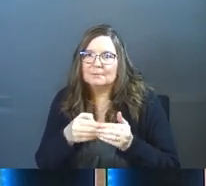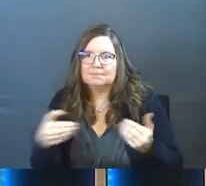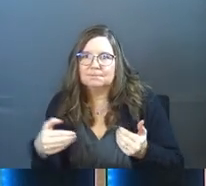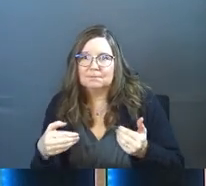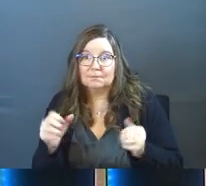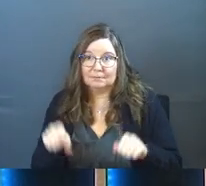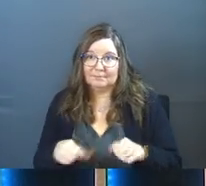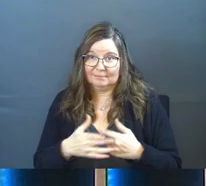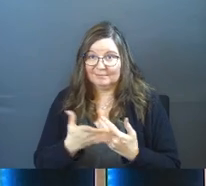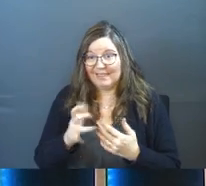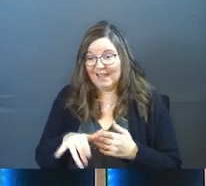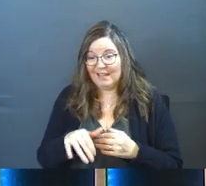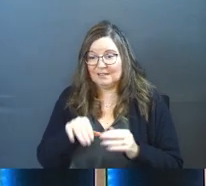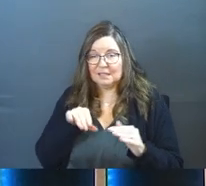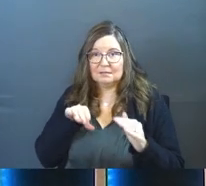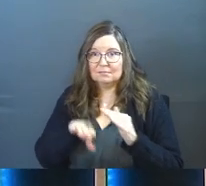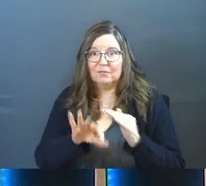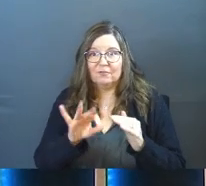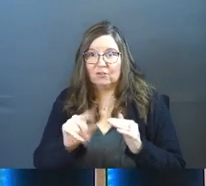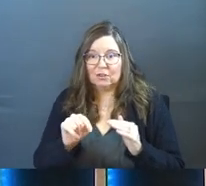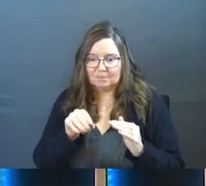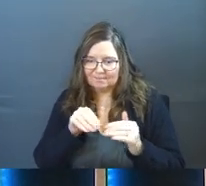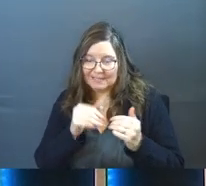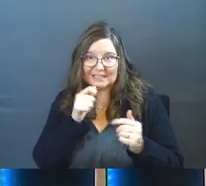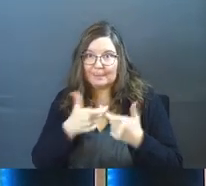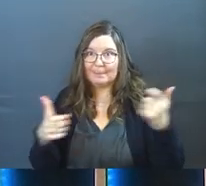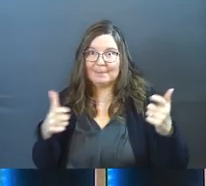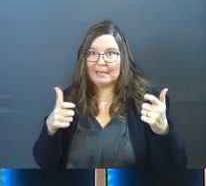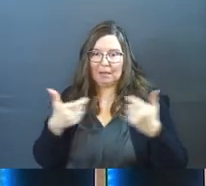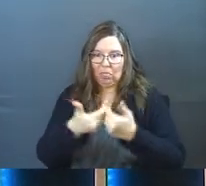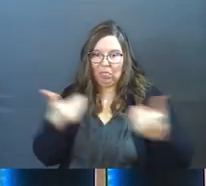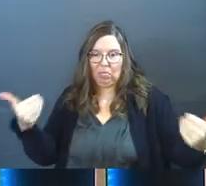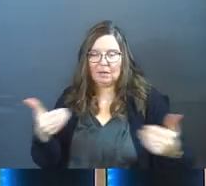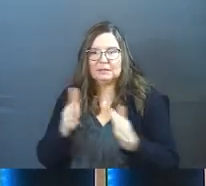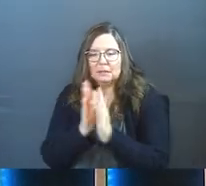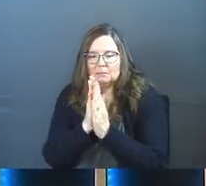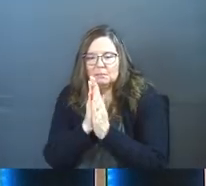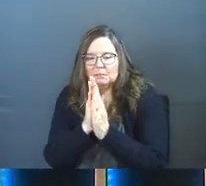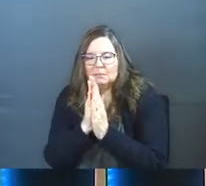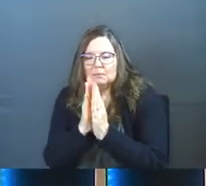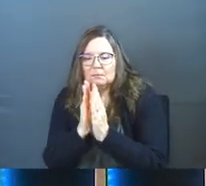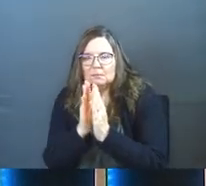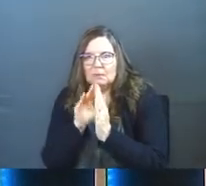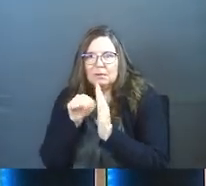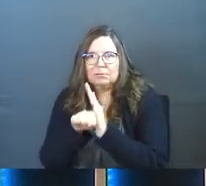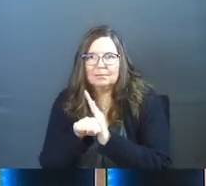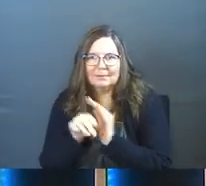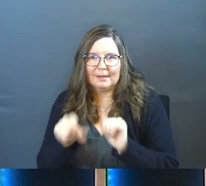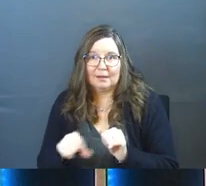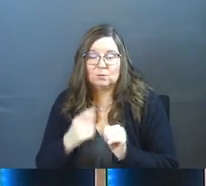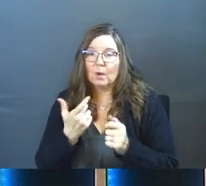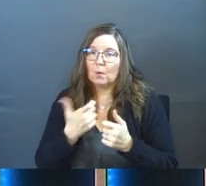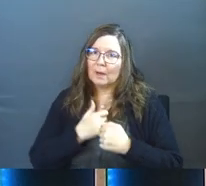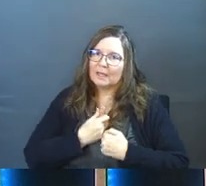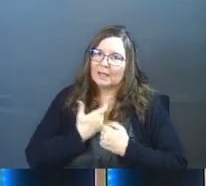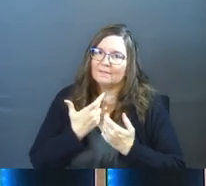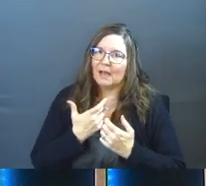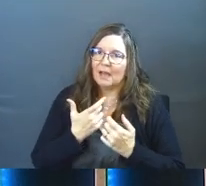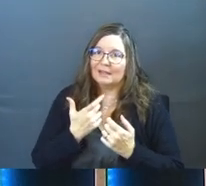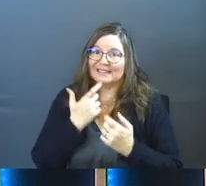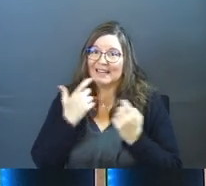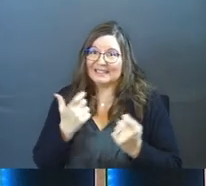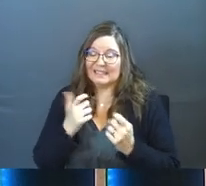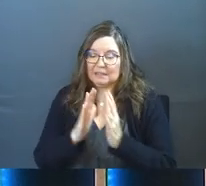Just a foothold, right? He doesn't need this huge gap to get in there. He needs just a foothold. So I want to confess that sin to close that